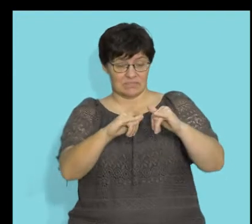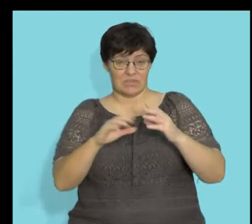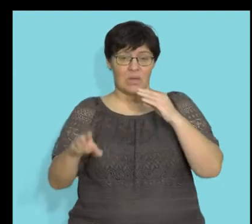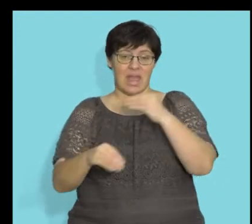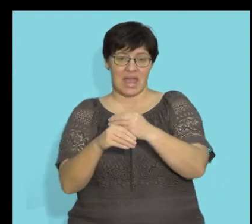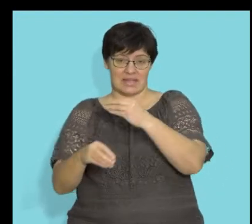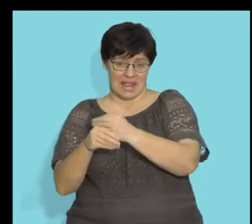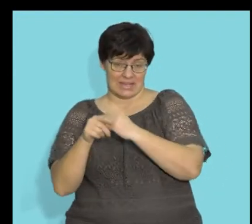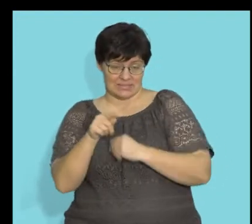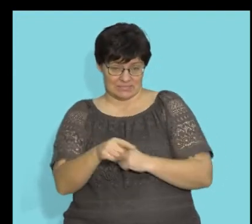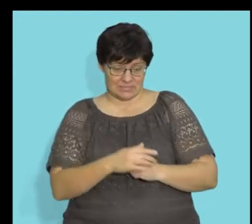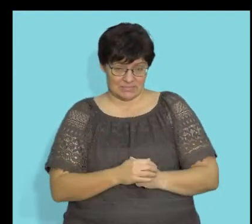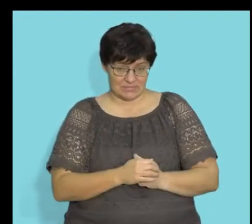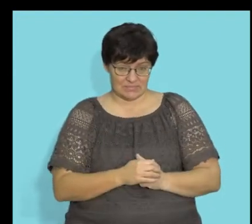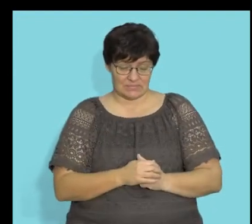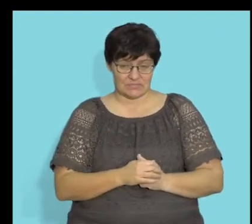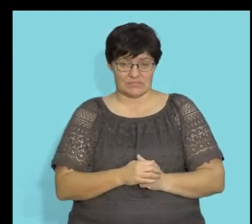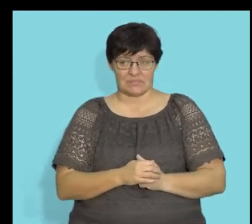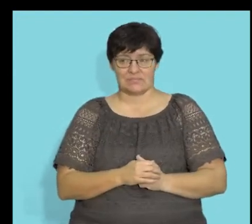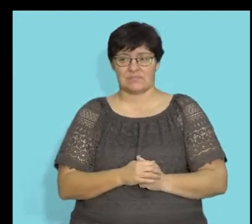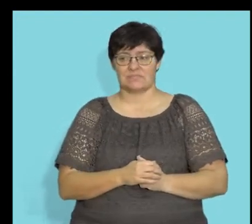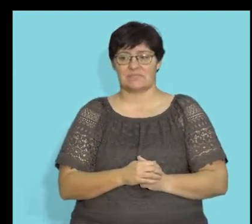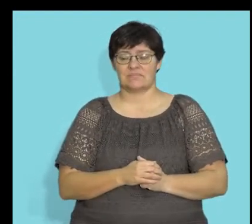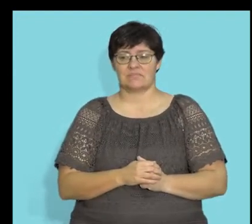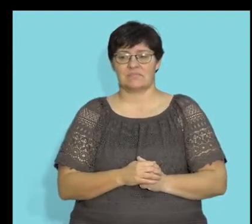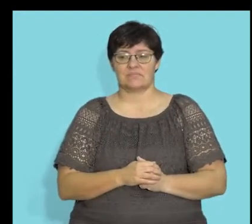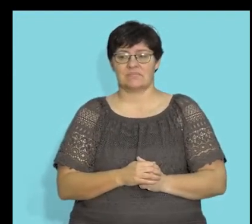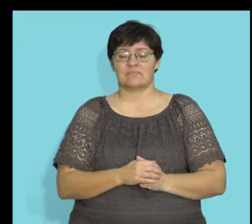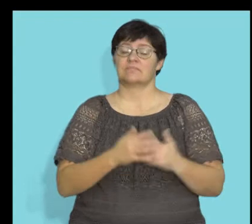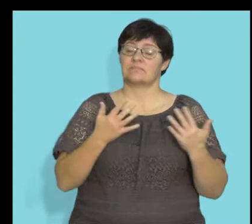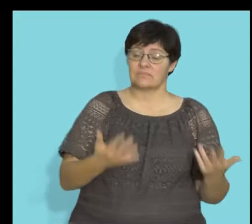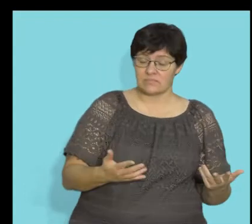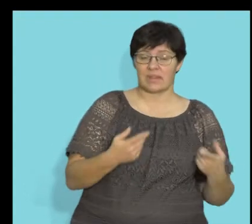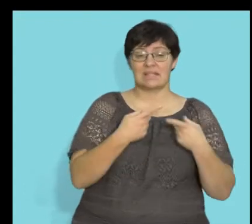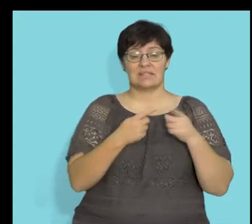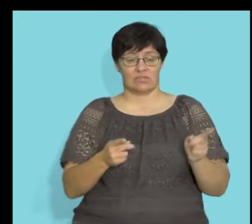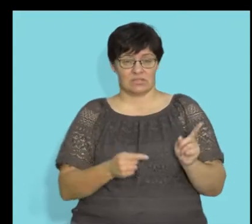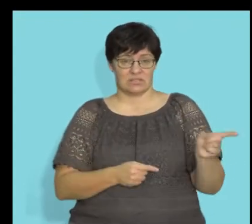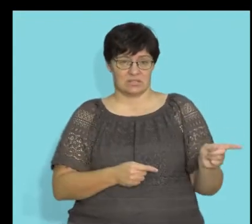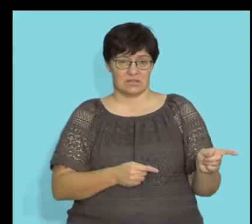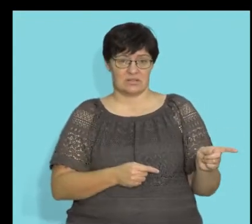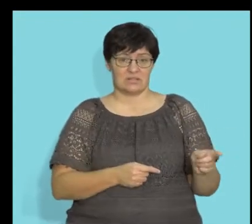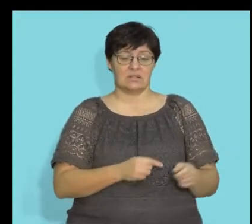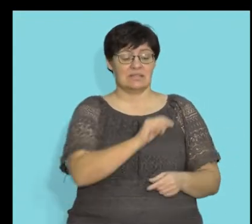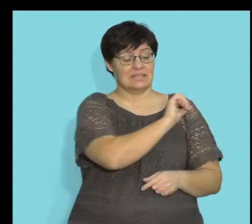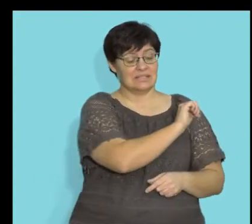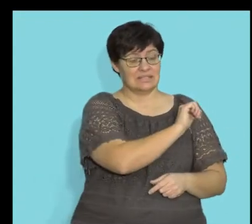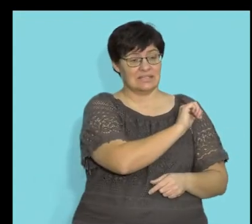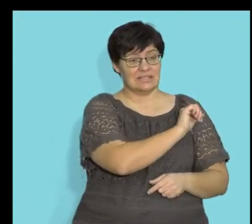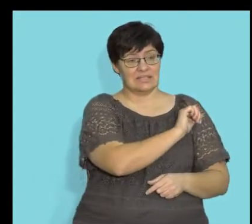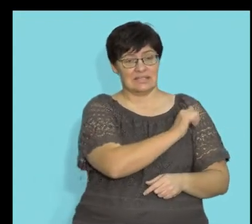are added together. So please just remember that there is a difference between an